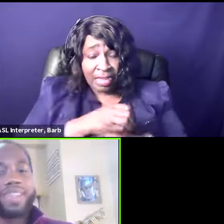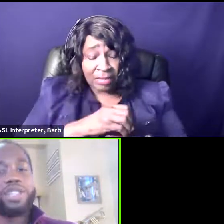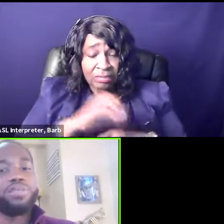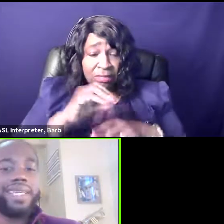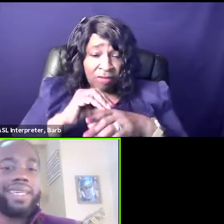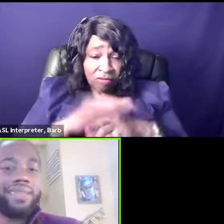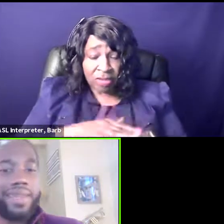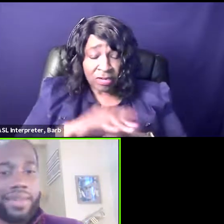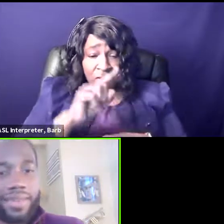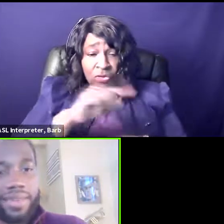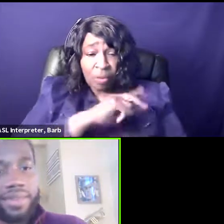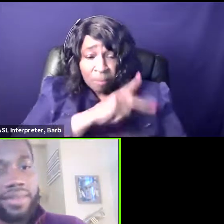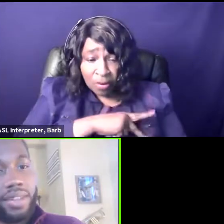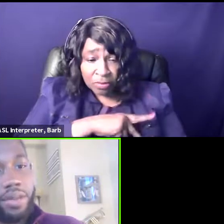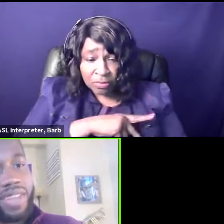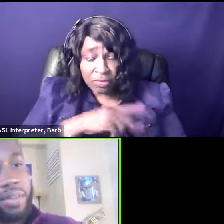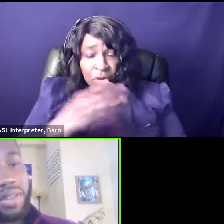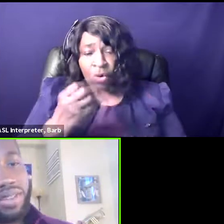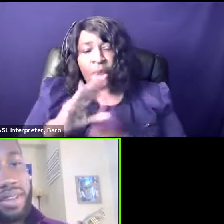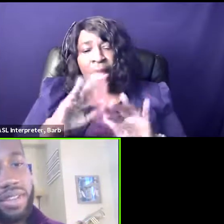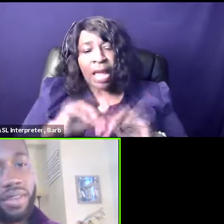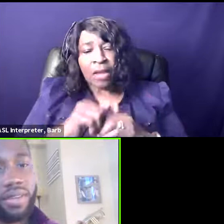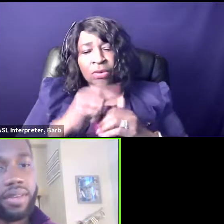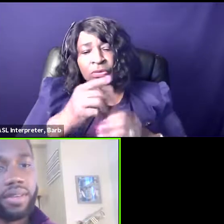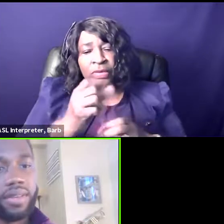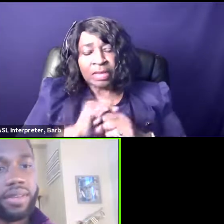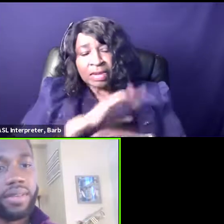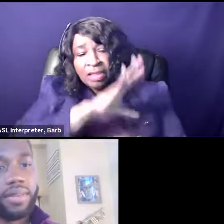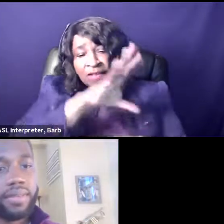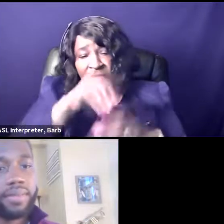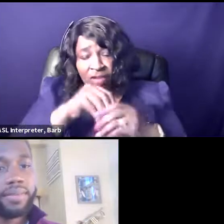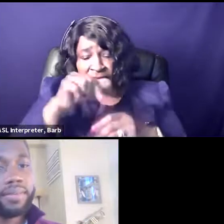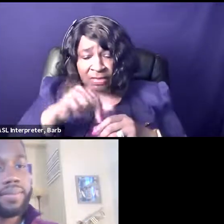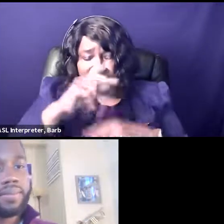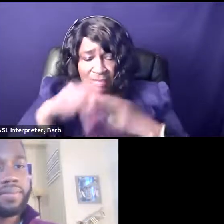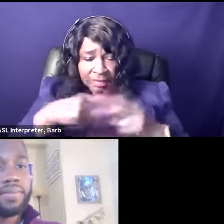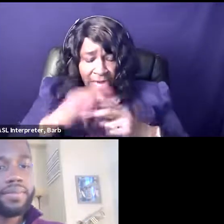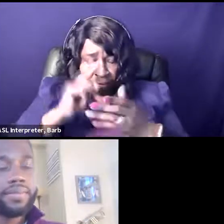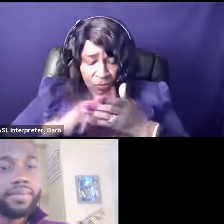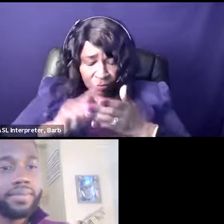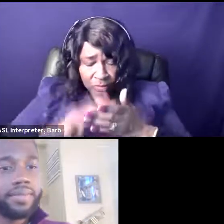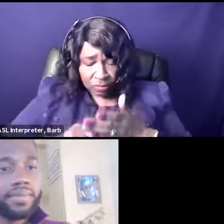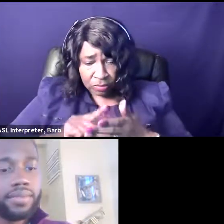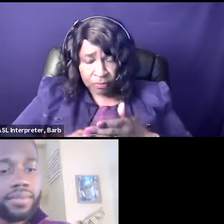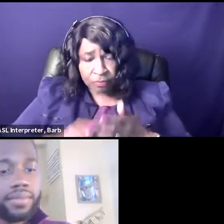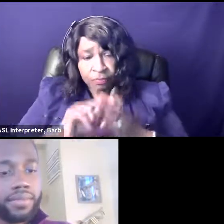speaking, how did you get into this, type of research? Yeah.